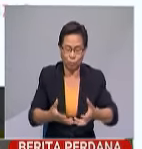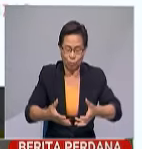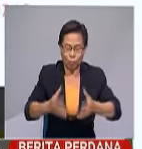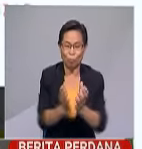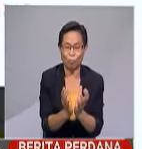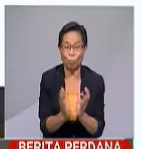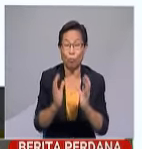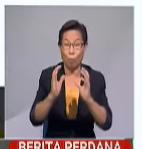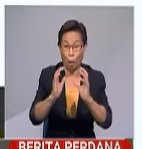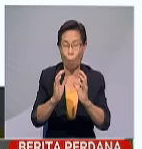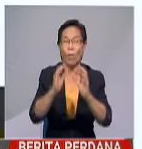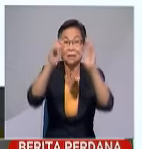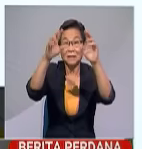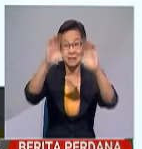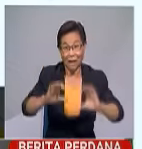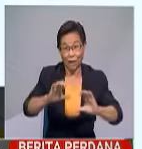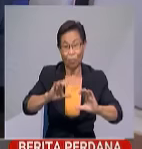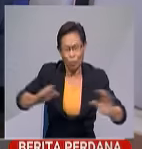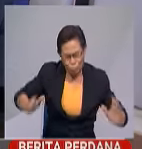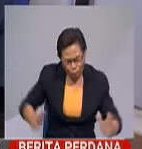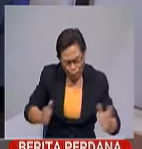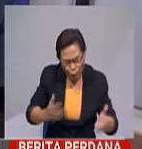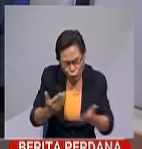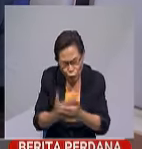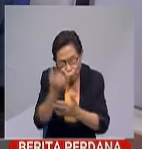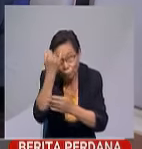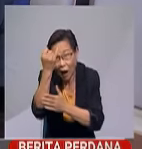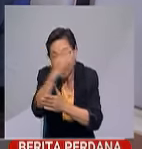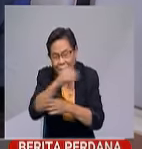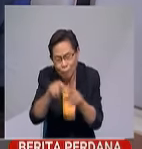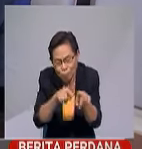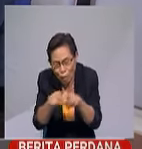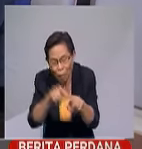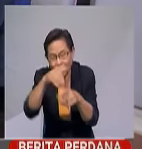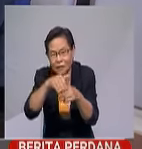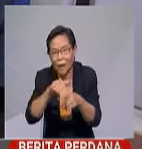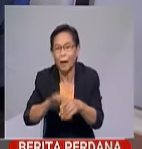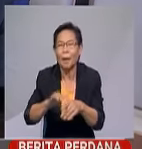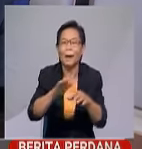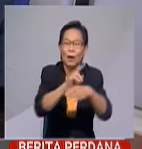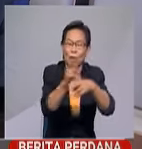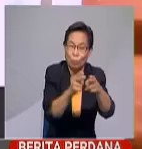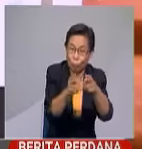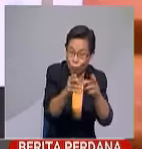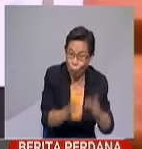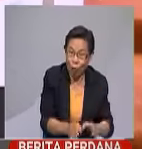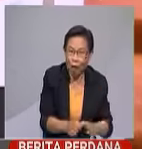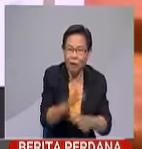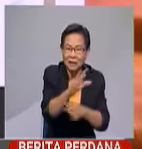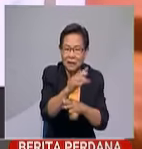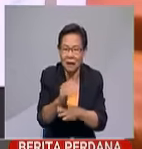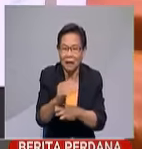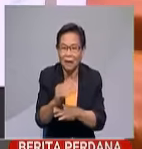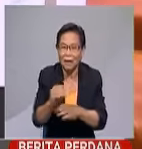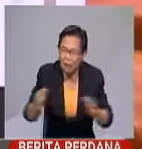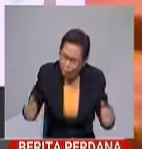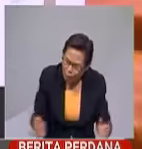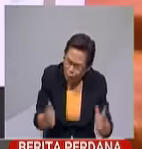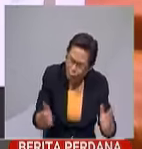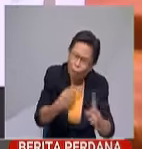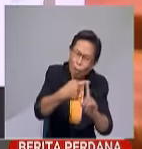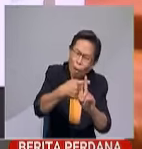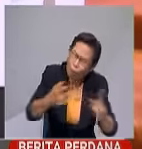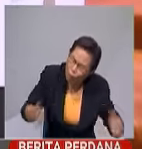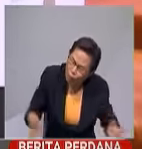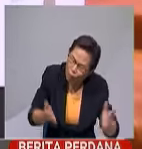2019 merupakan platform untuk menggalakkan inovasi dan persaingan dalam kalangan pemain industri di samping memberi rangsangan positif